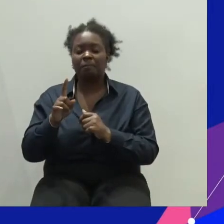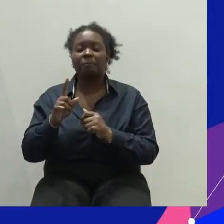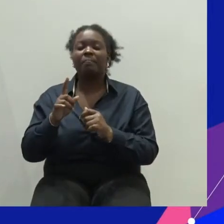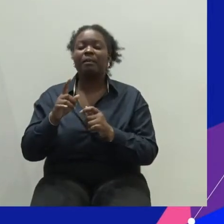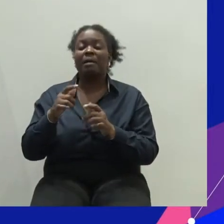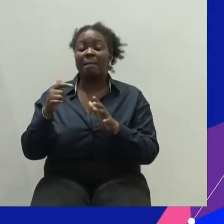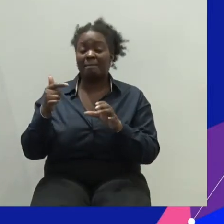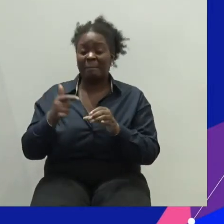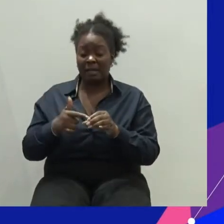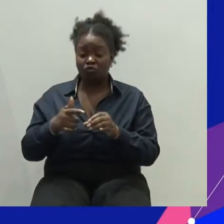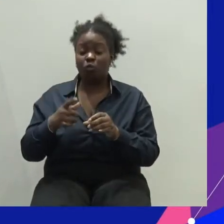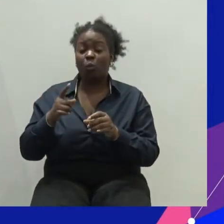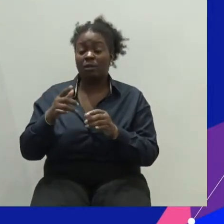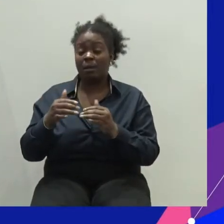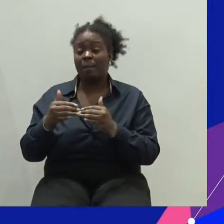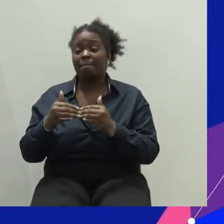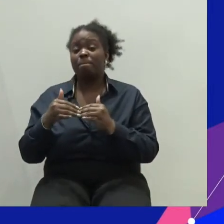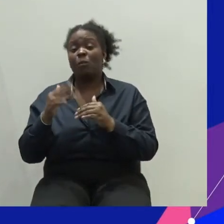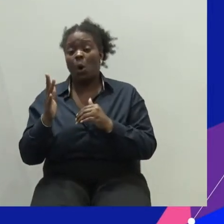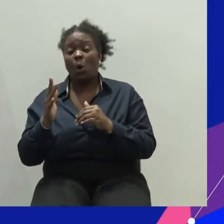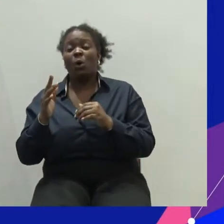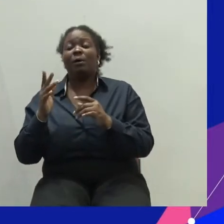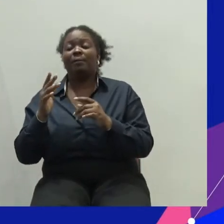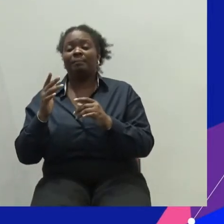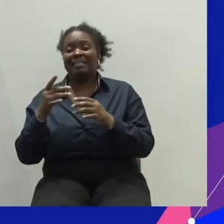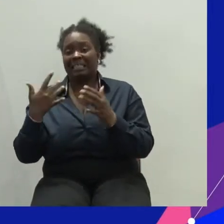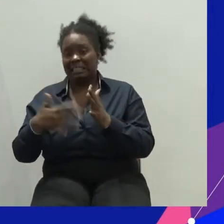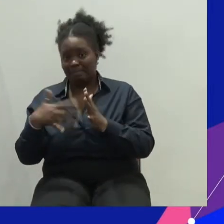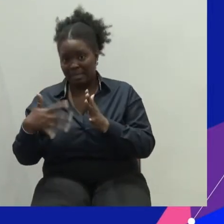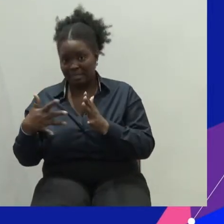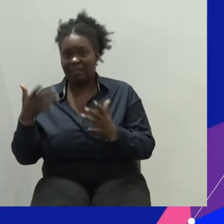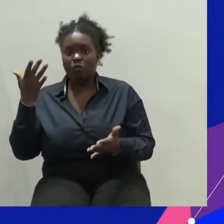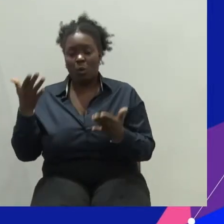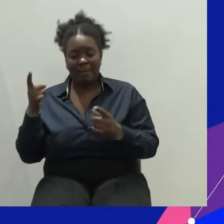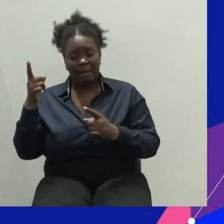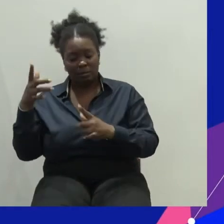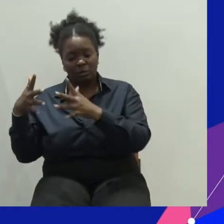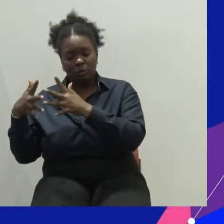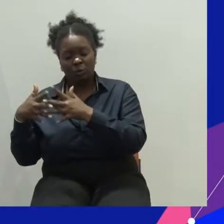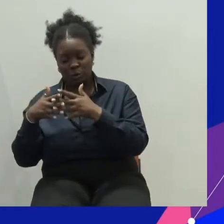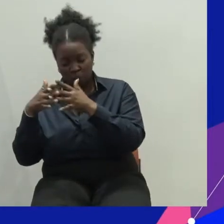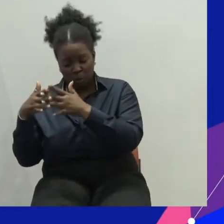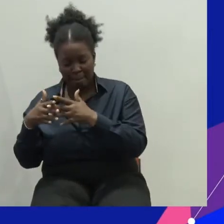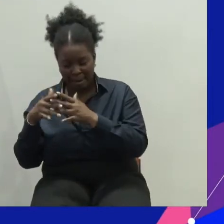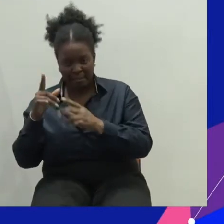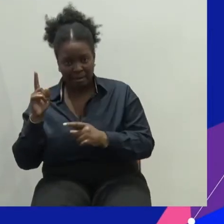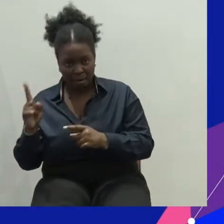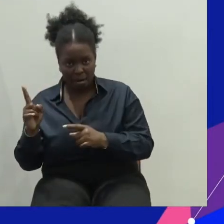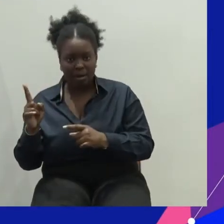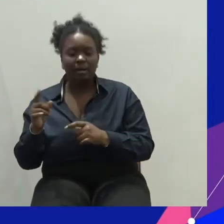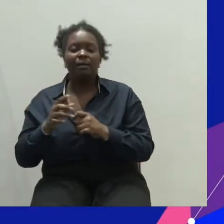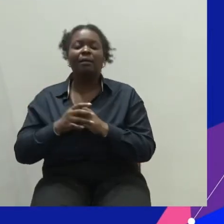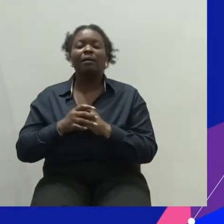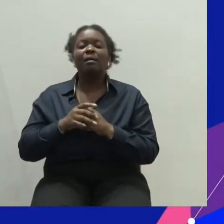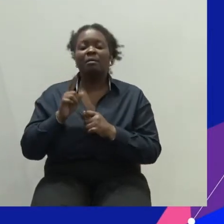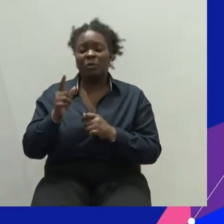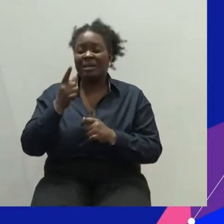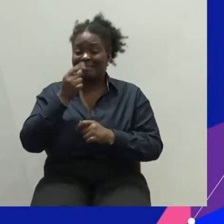it still is cheaper than what it would cost in order to make a comparable biofuel from